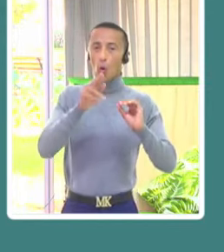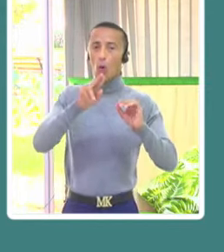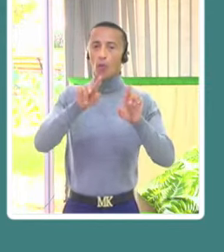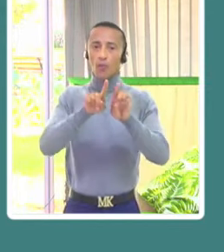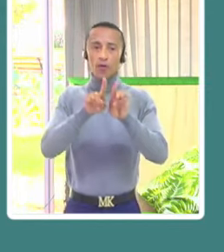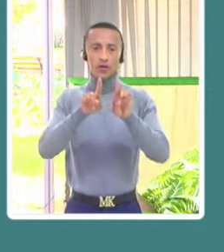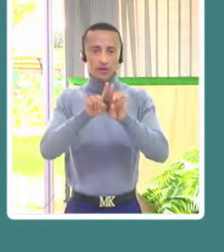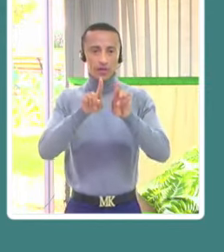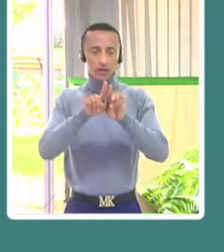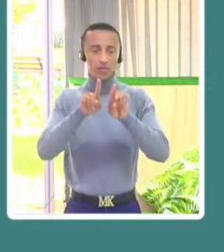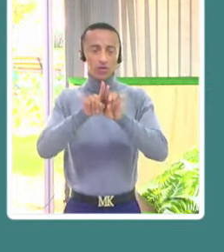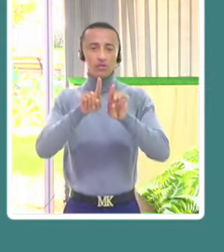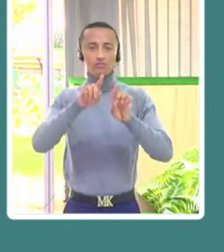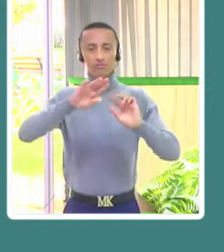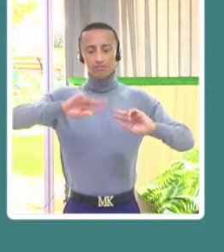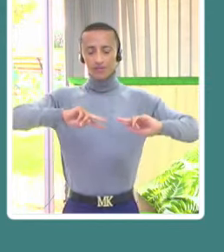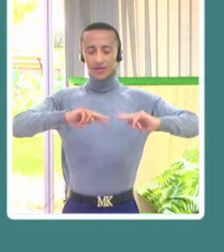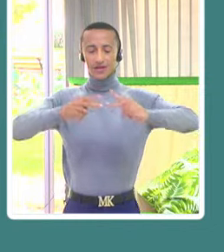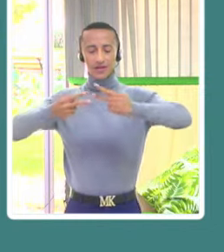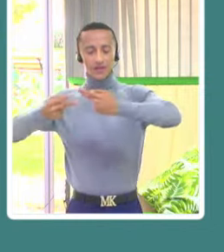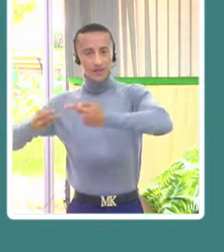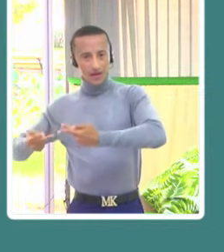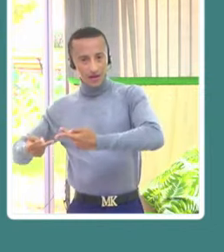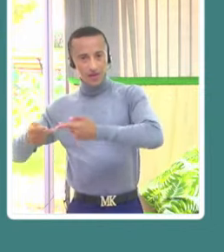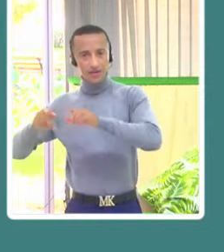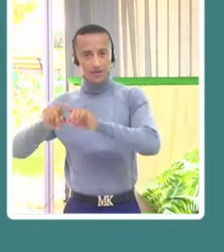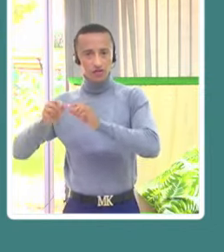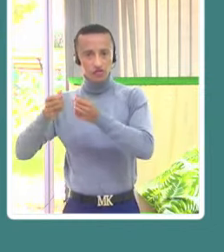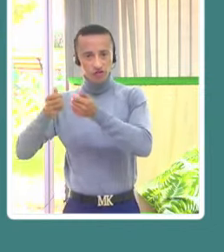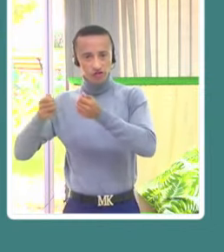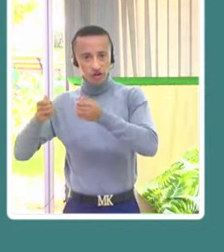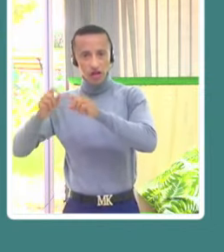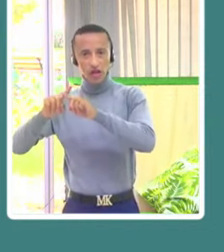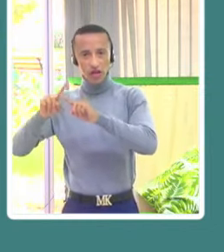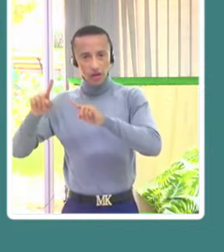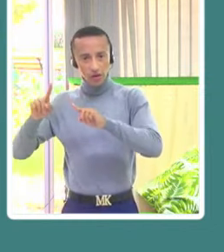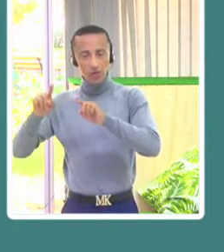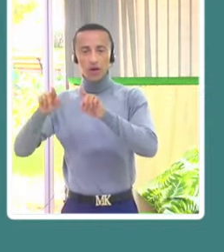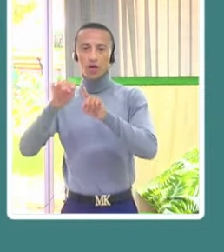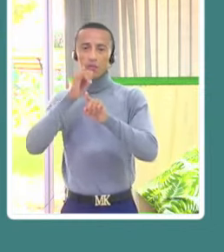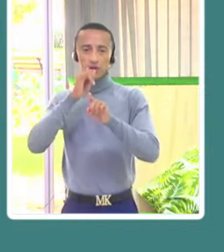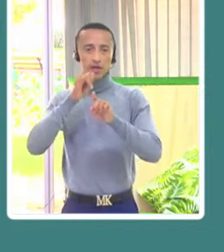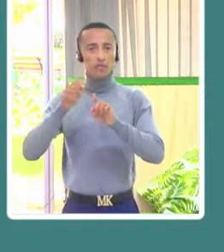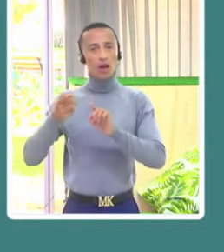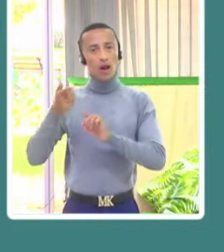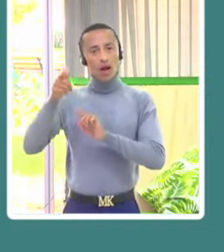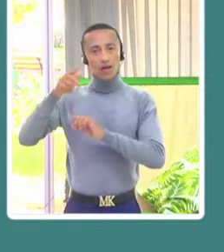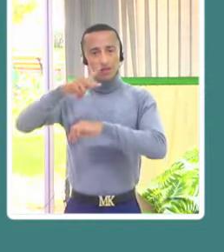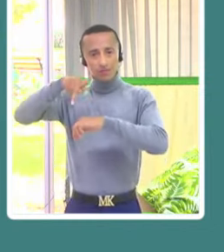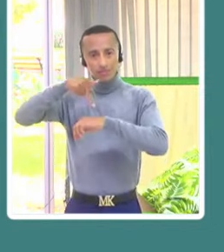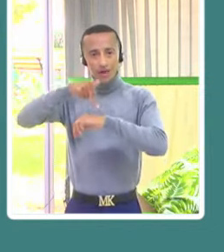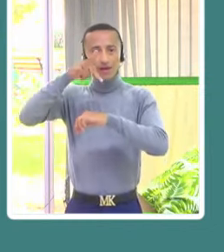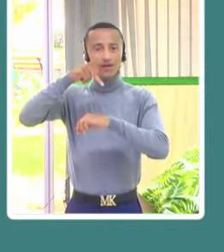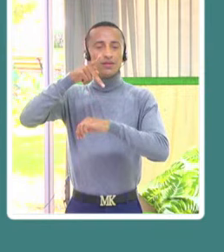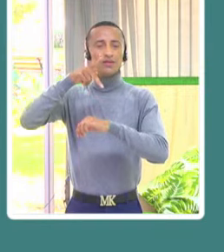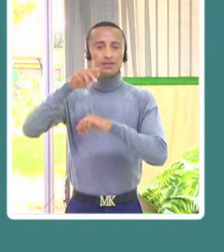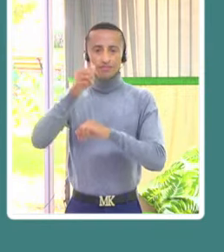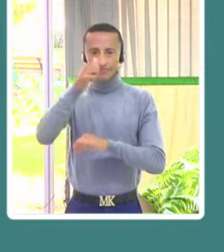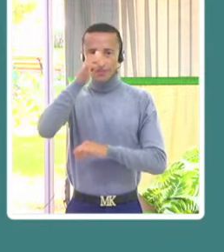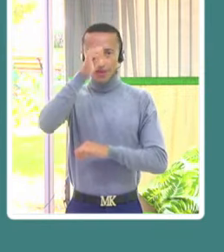and more, it will become more and more important, is how do you manage your digital